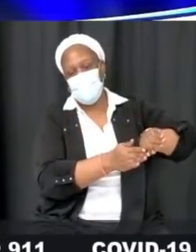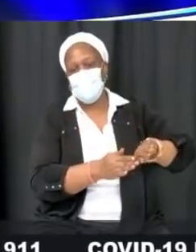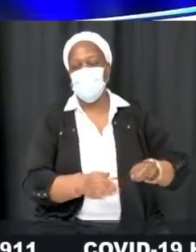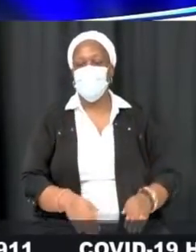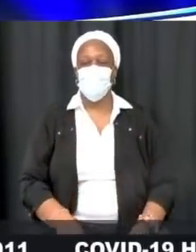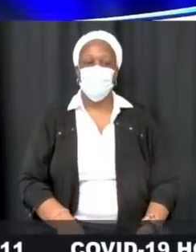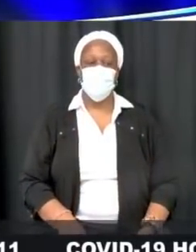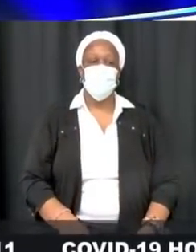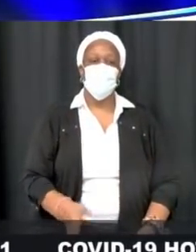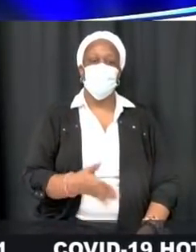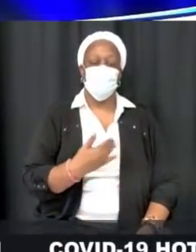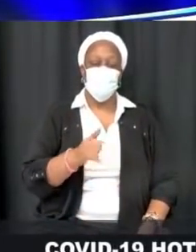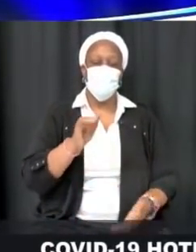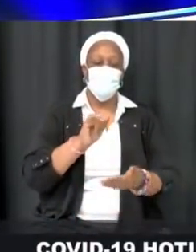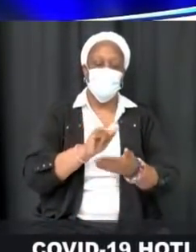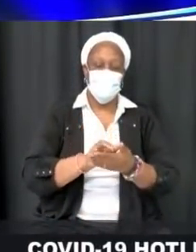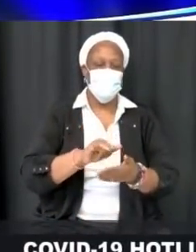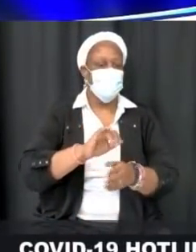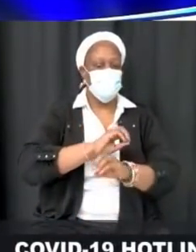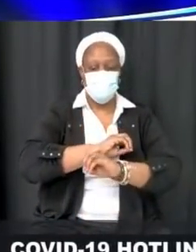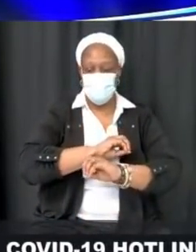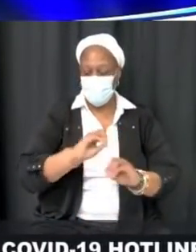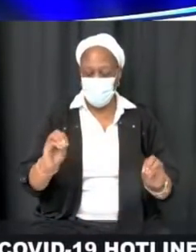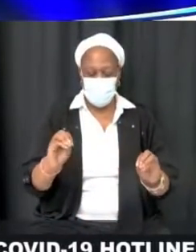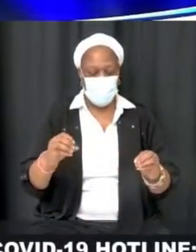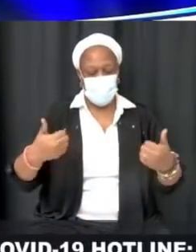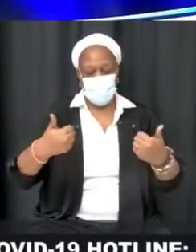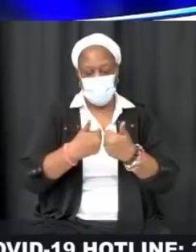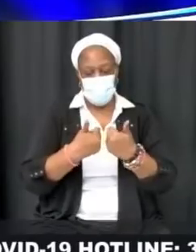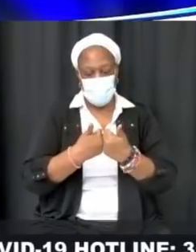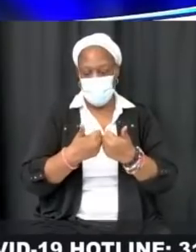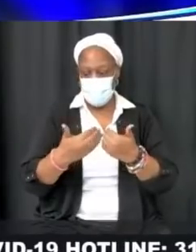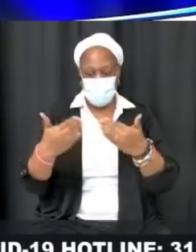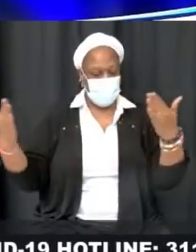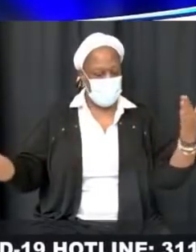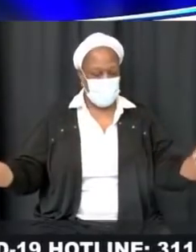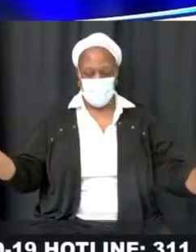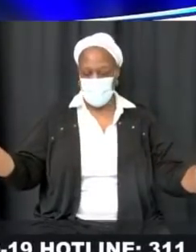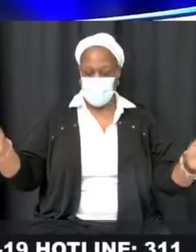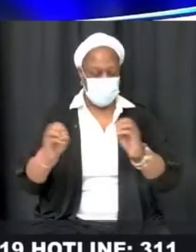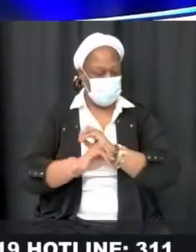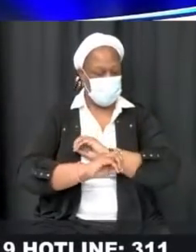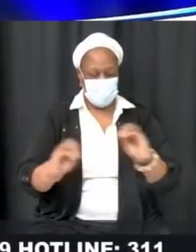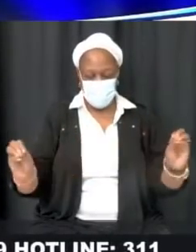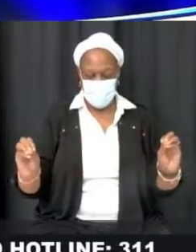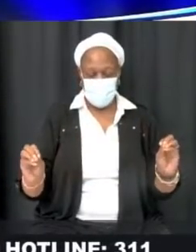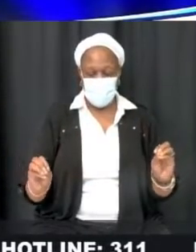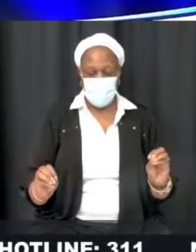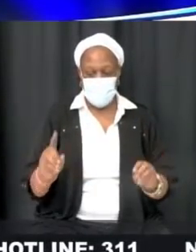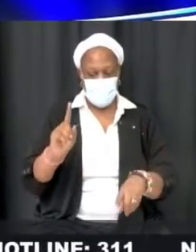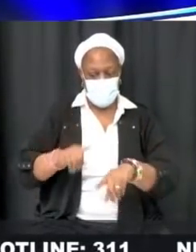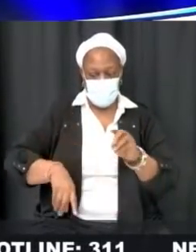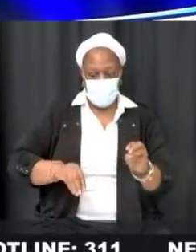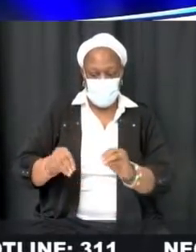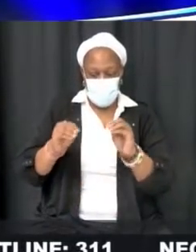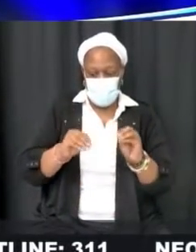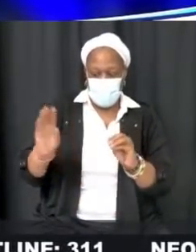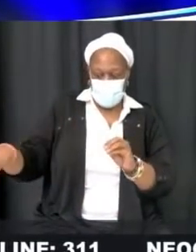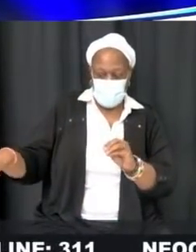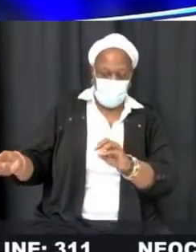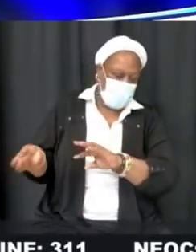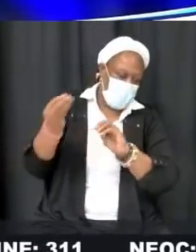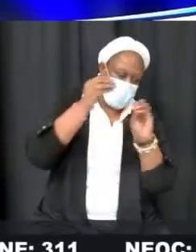And it worked. There was no contact whatsoever between those who were tested